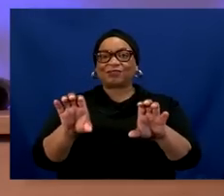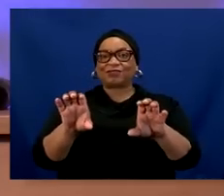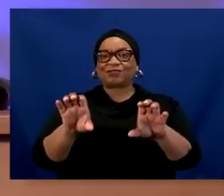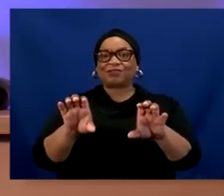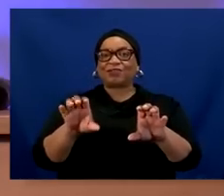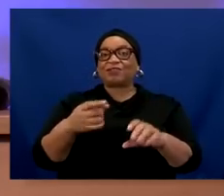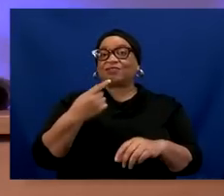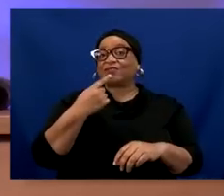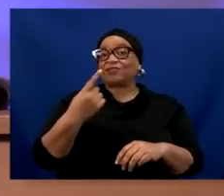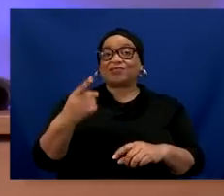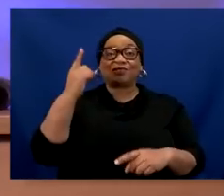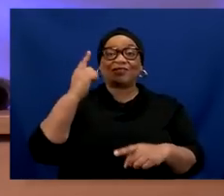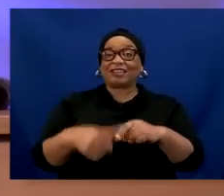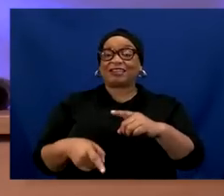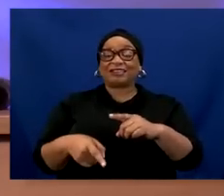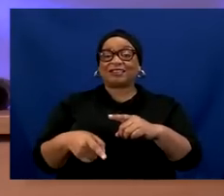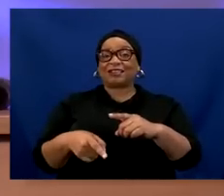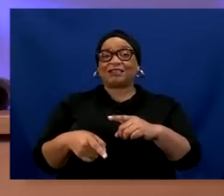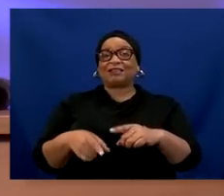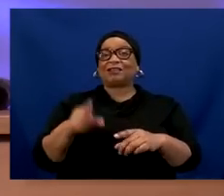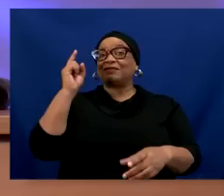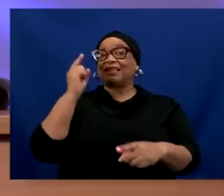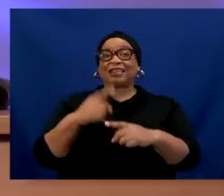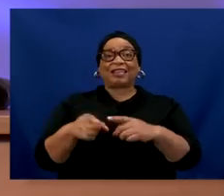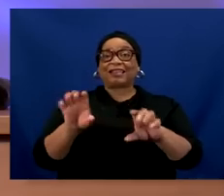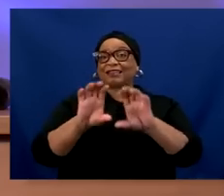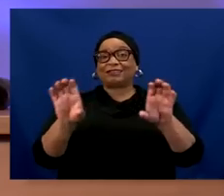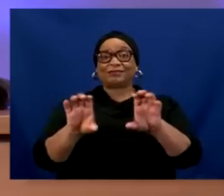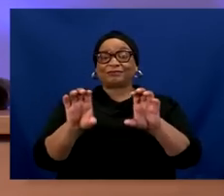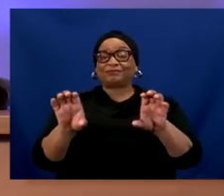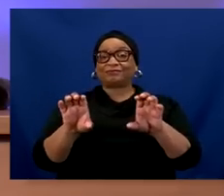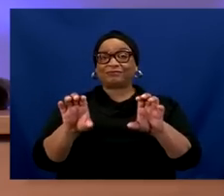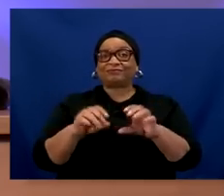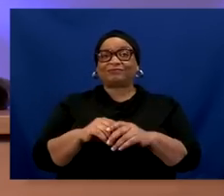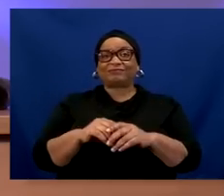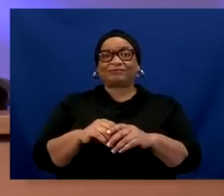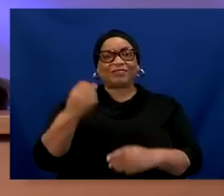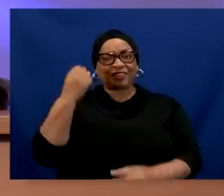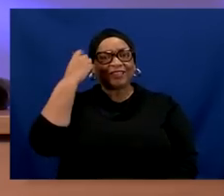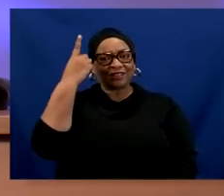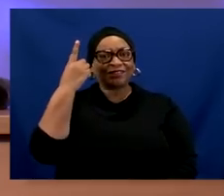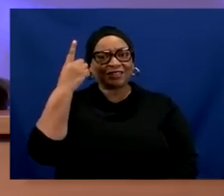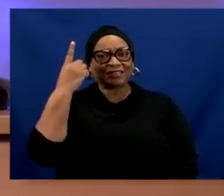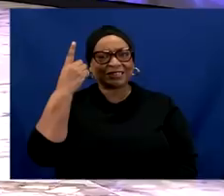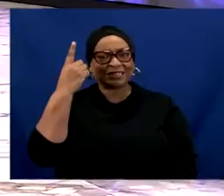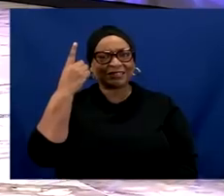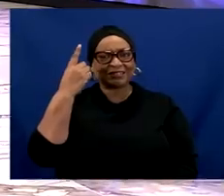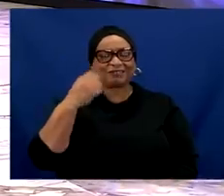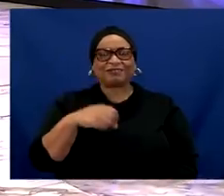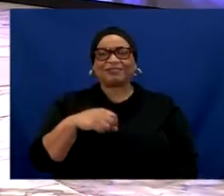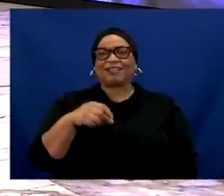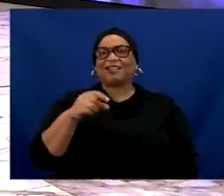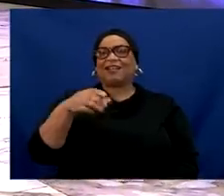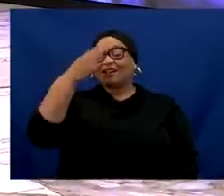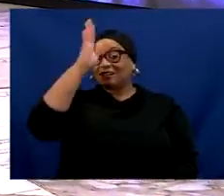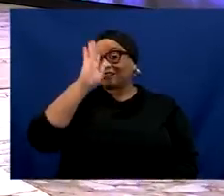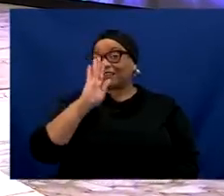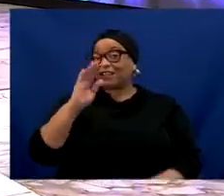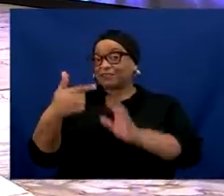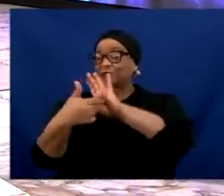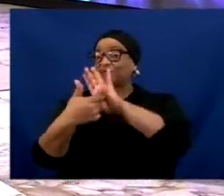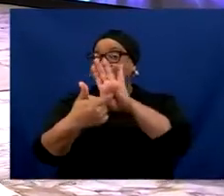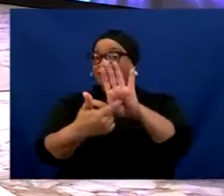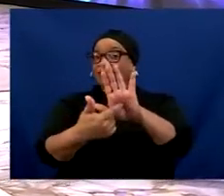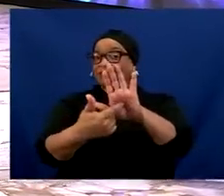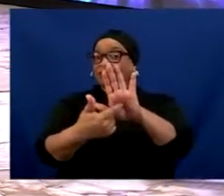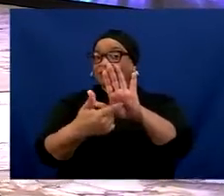him what he can't do. Oh my goodness. Did you hear what I just said, Wheeler Avenue? I said God will show you a